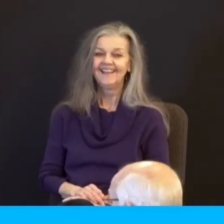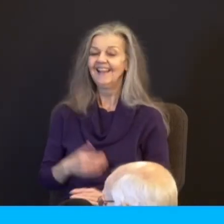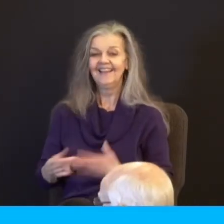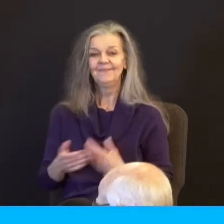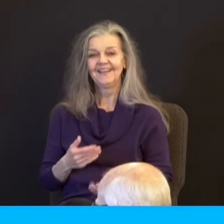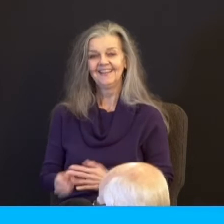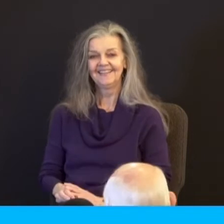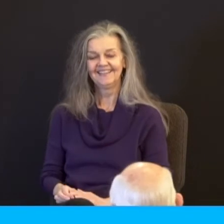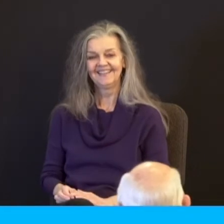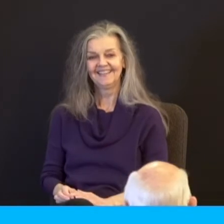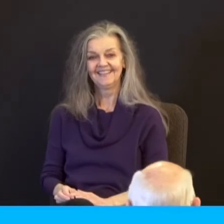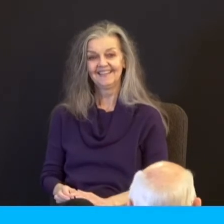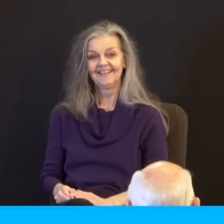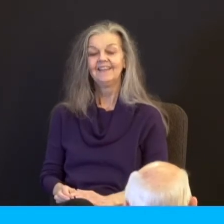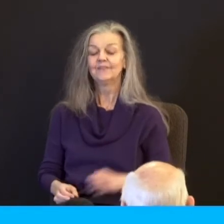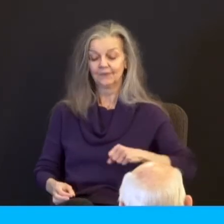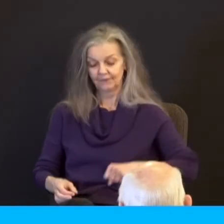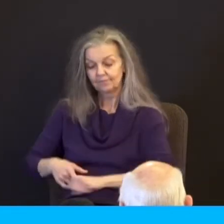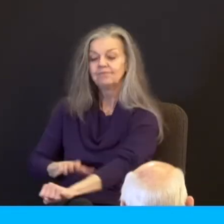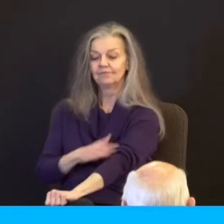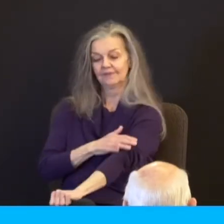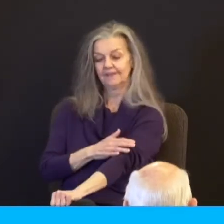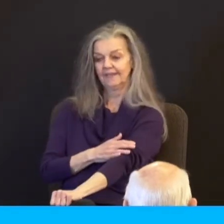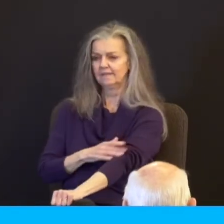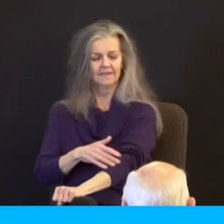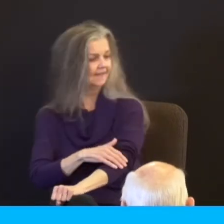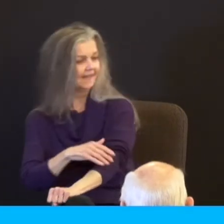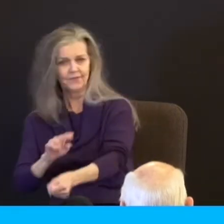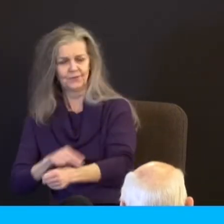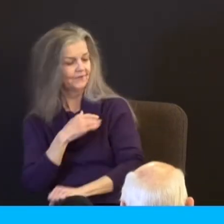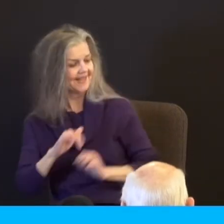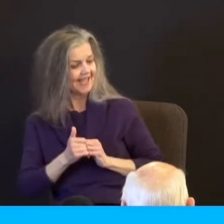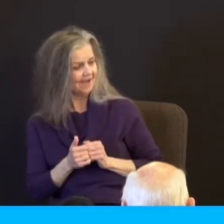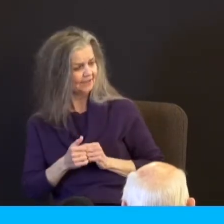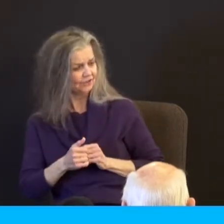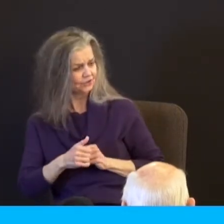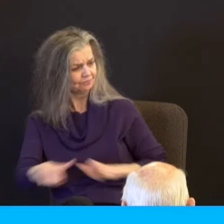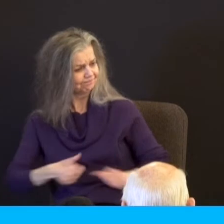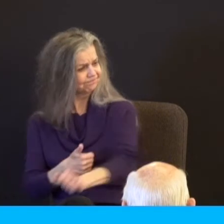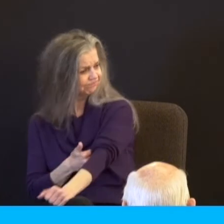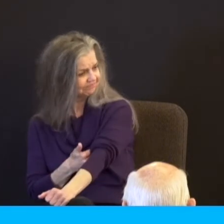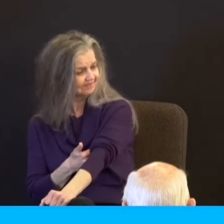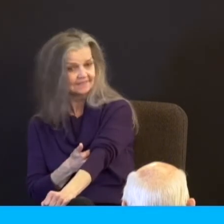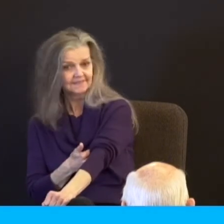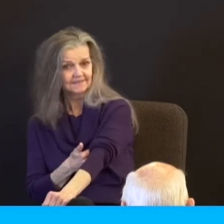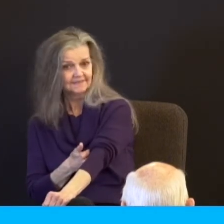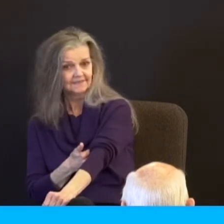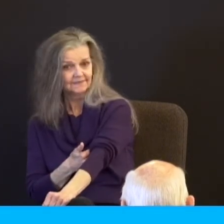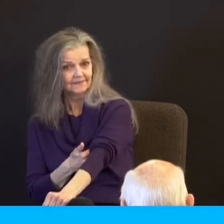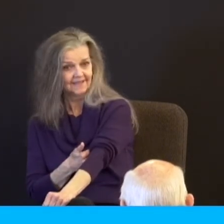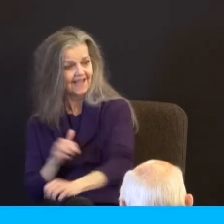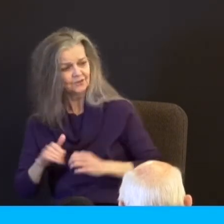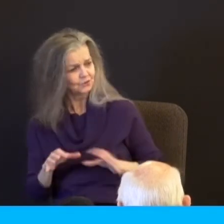out. And the other came out, and she said to him, his brother, how hast thou parats, broken forth, or breached? How'd